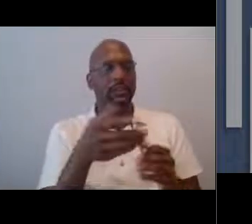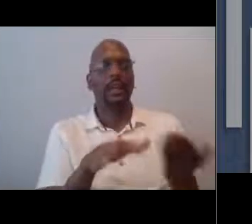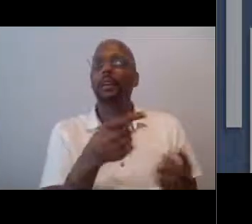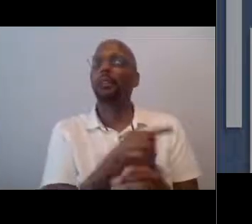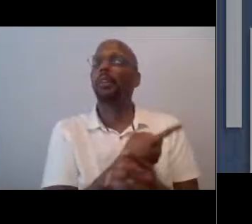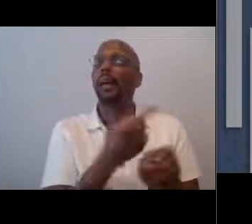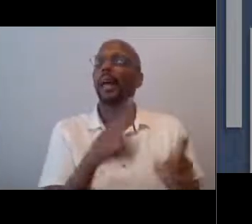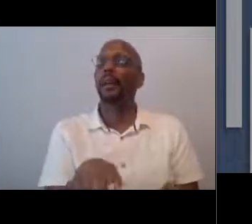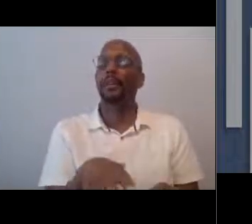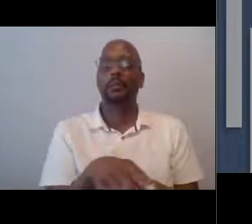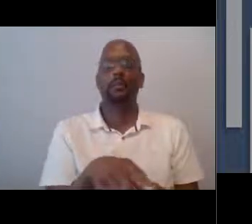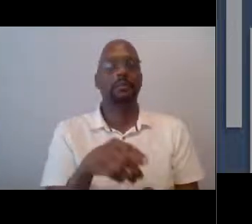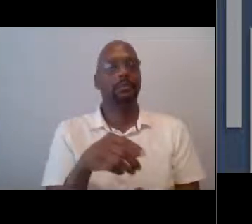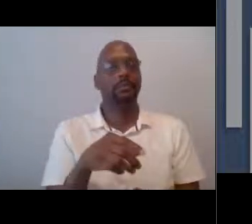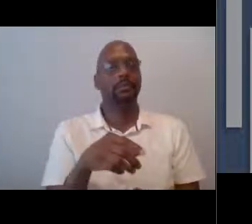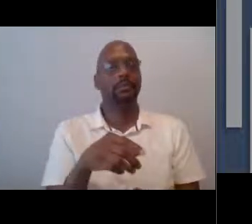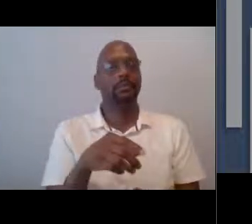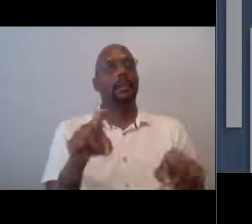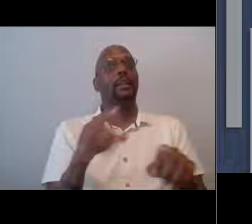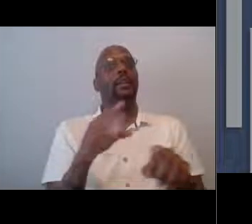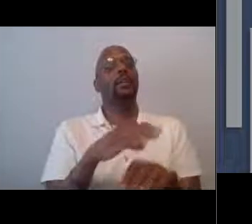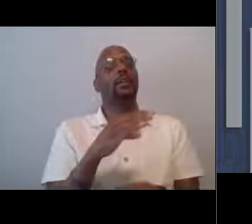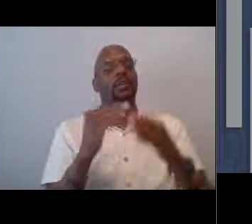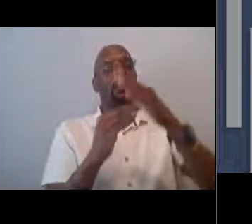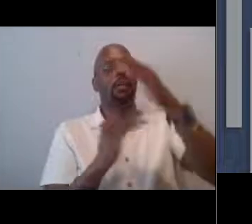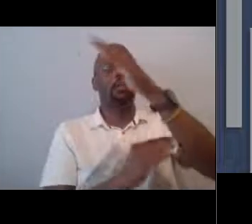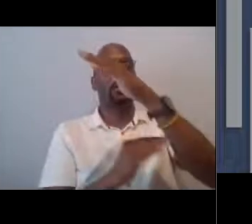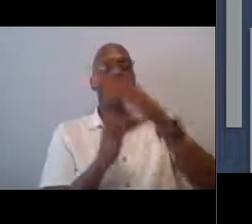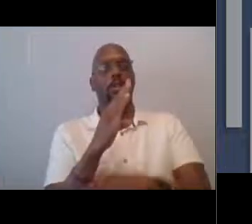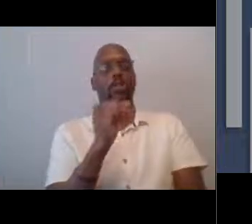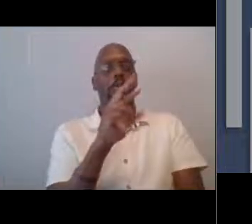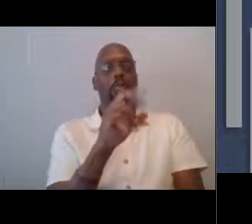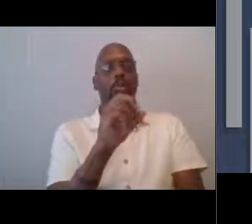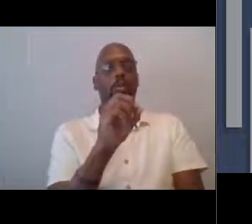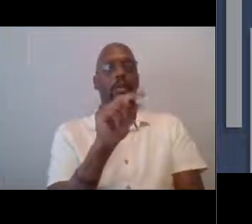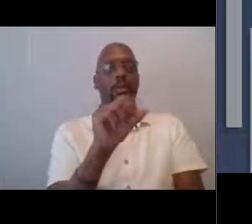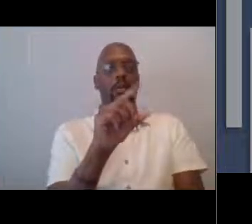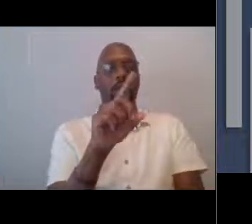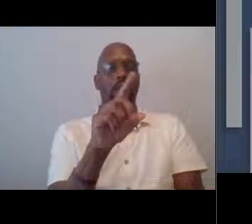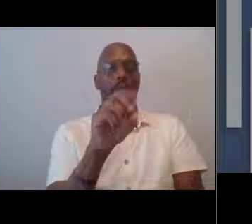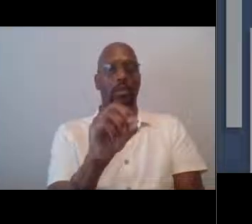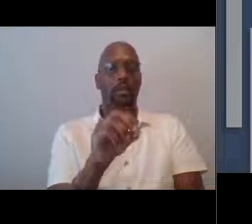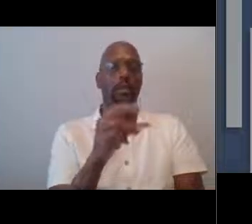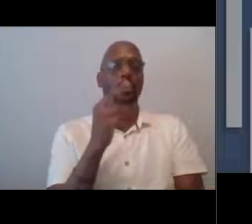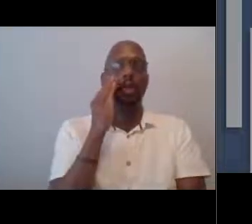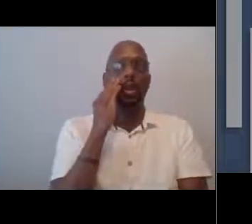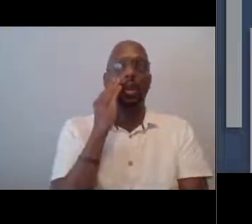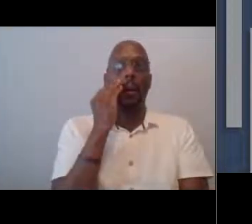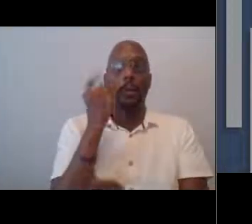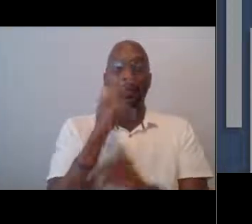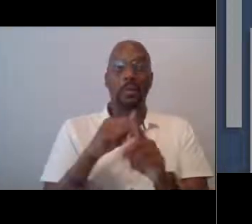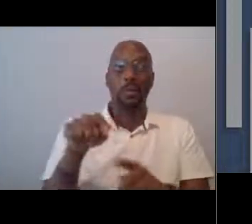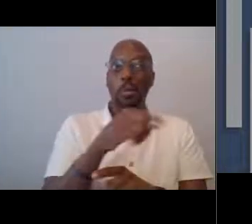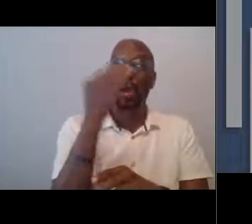finally, on Coronado Bridge, I believe many of you know that it's the second